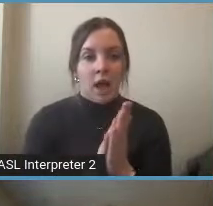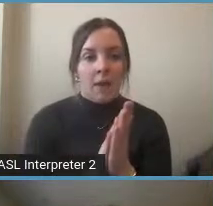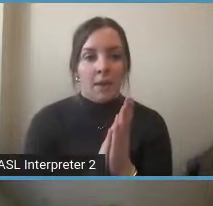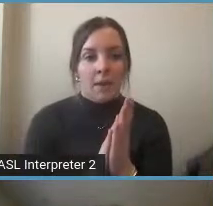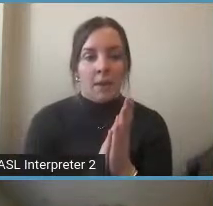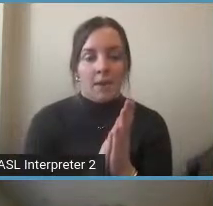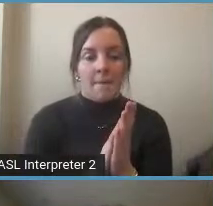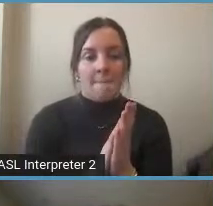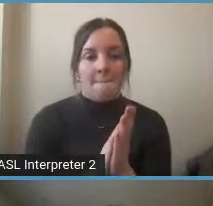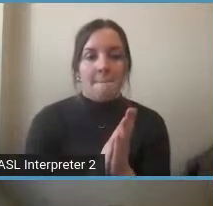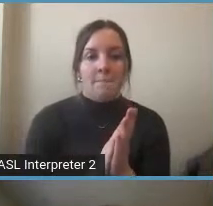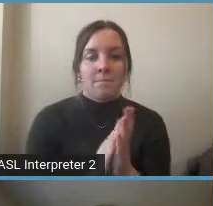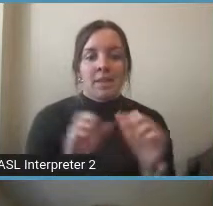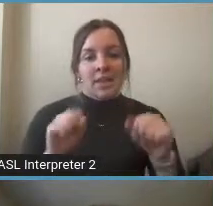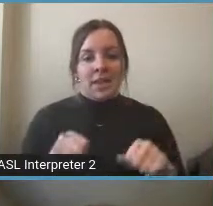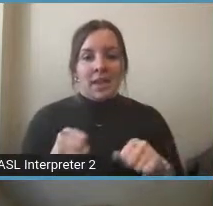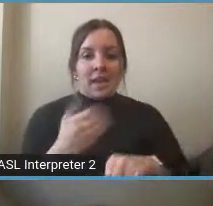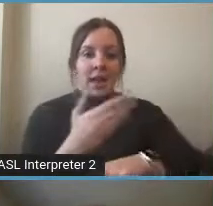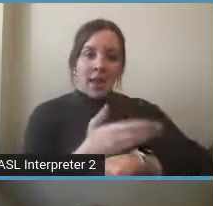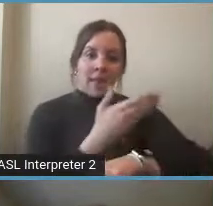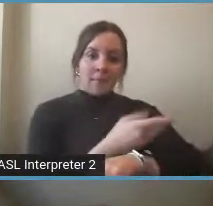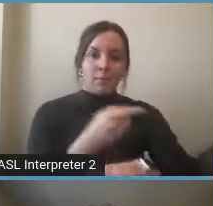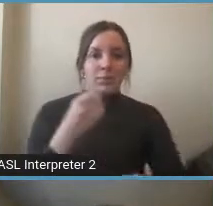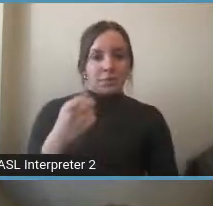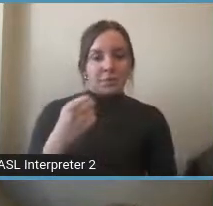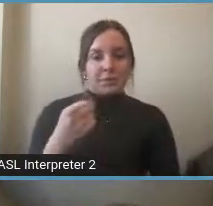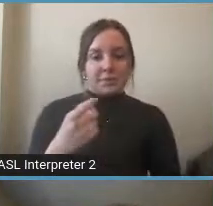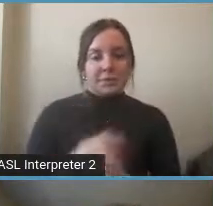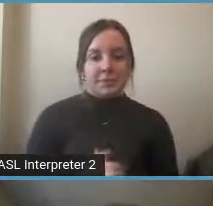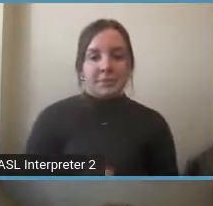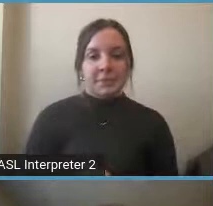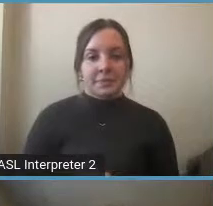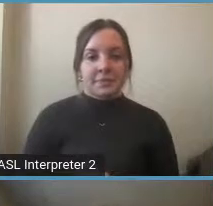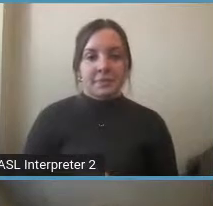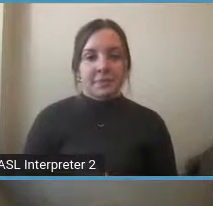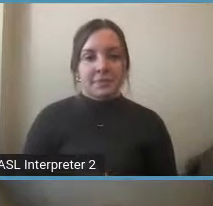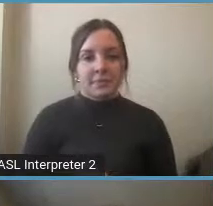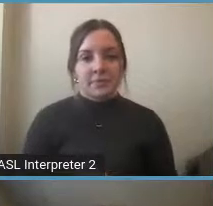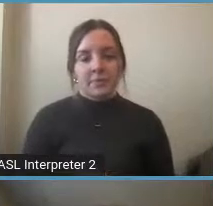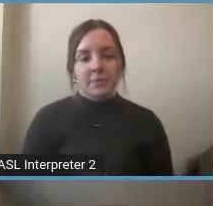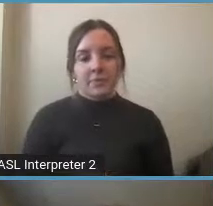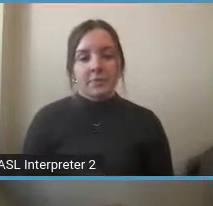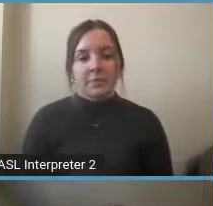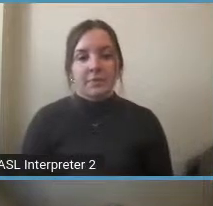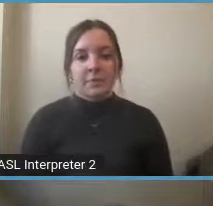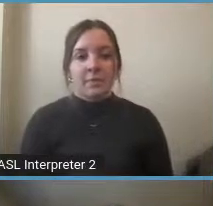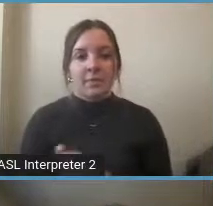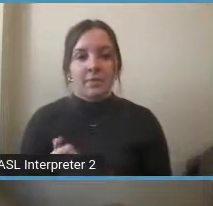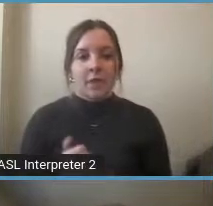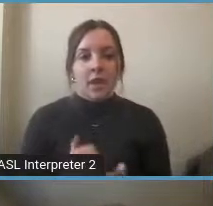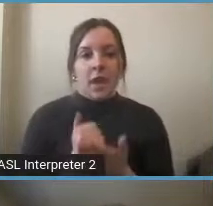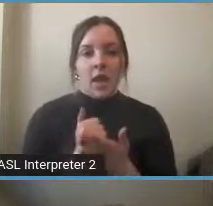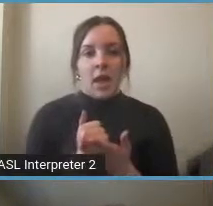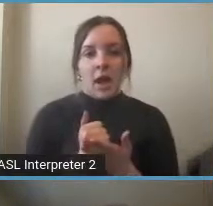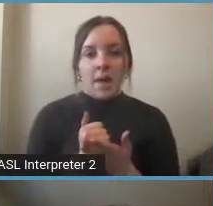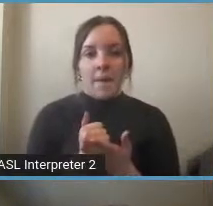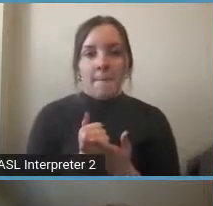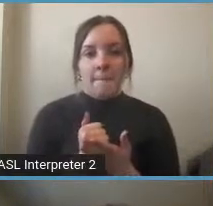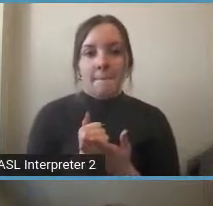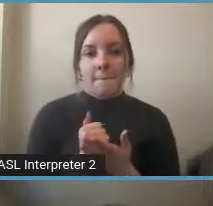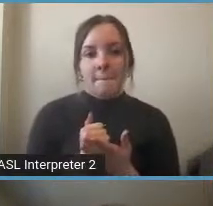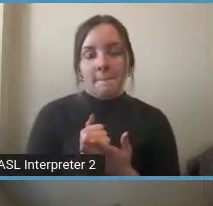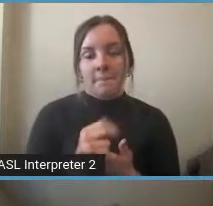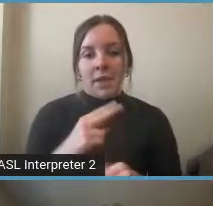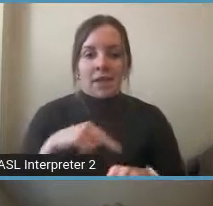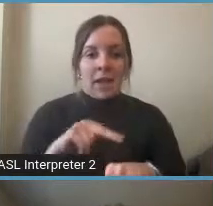to improve it. And with the help of the National Historic Trust, we were able to redesign it, and they had to approve